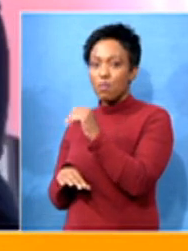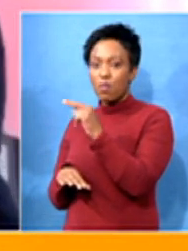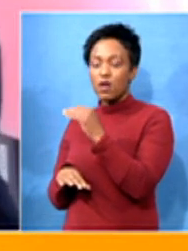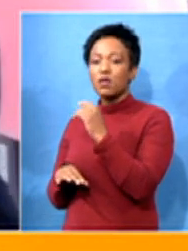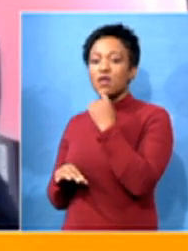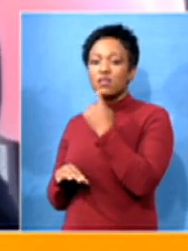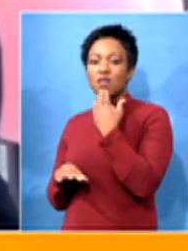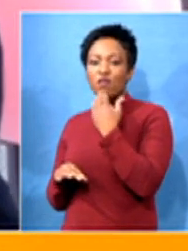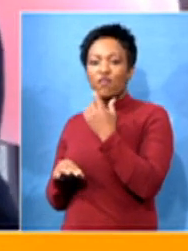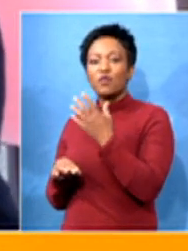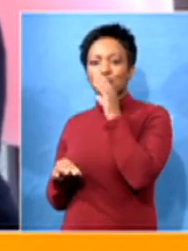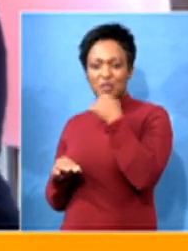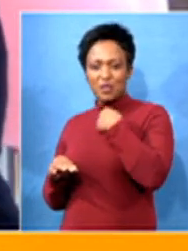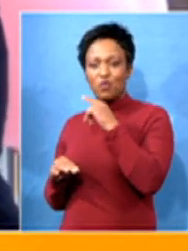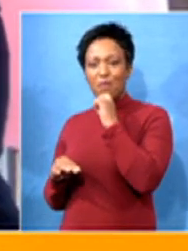Live.